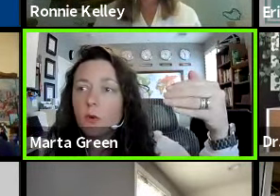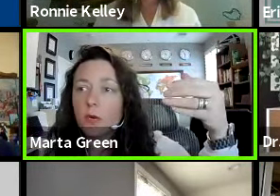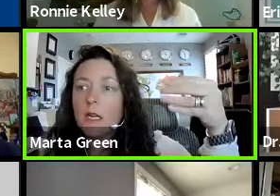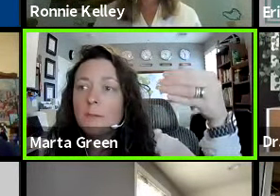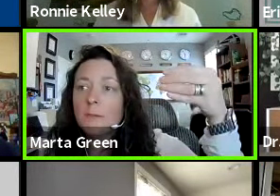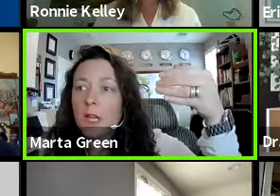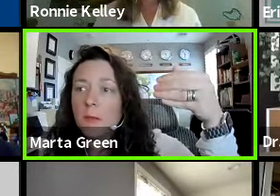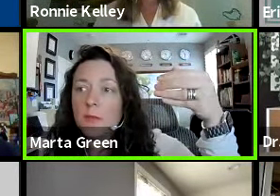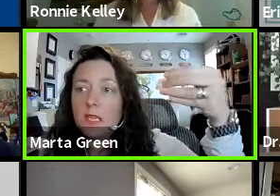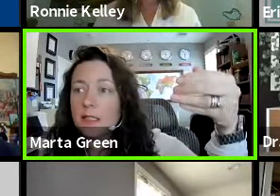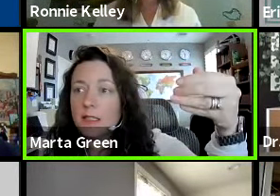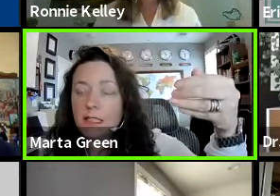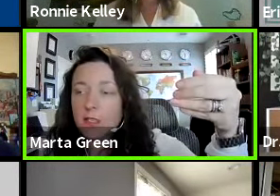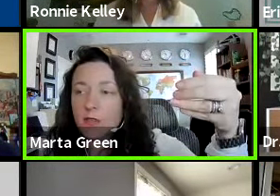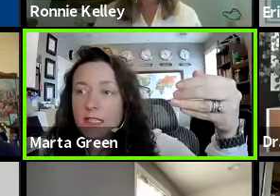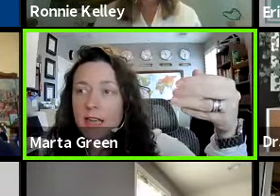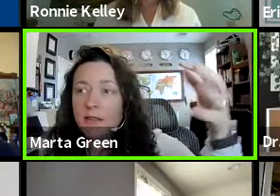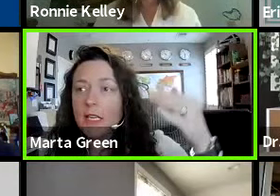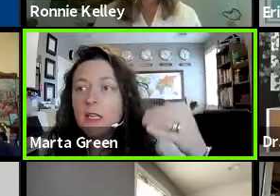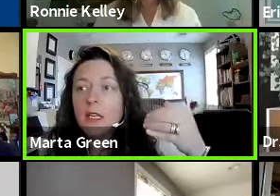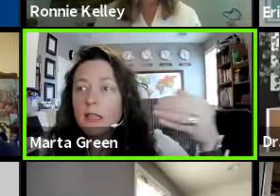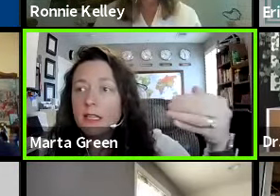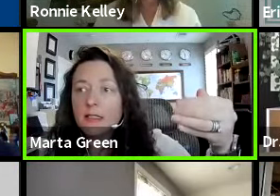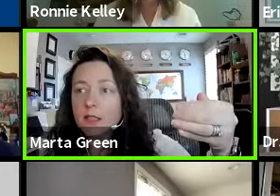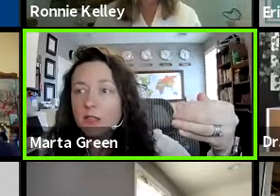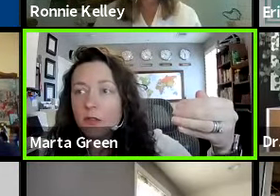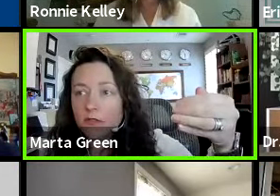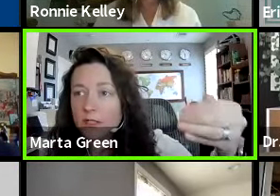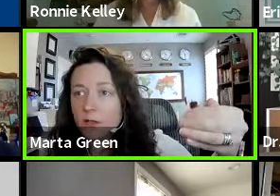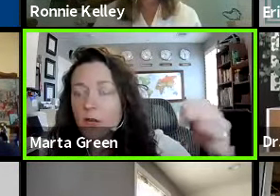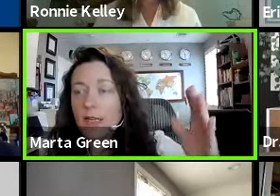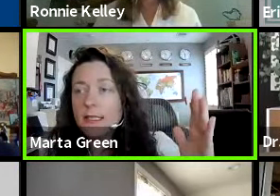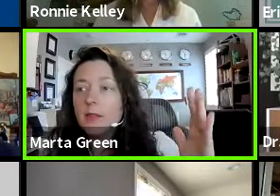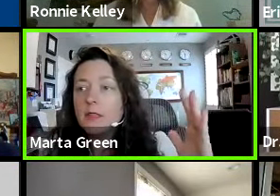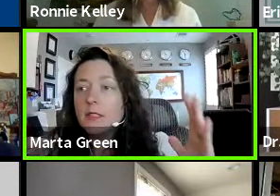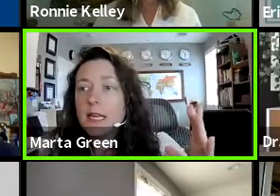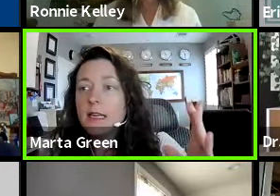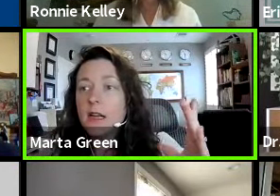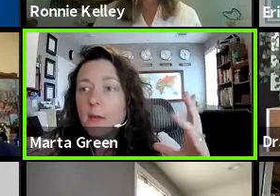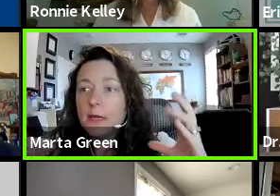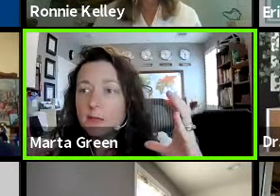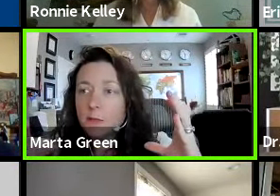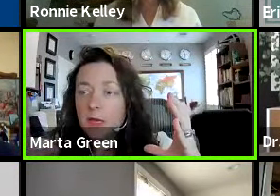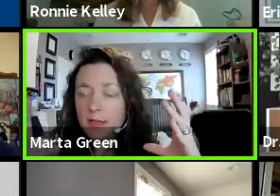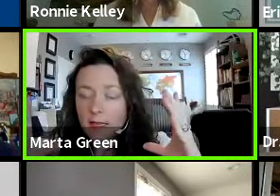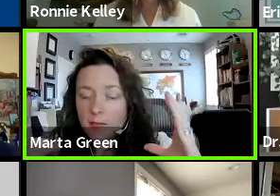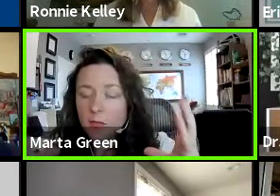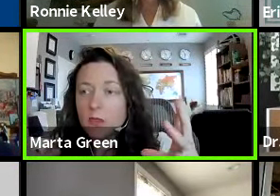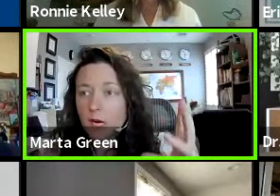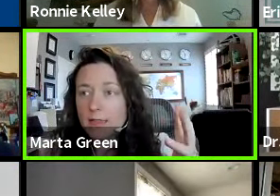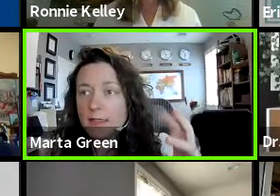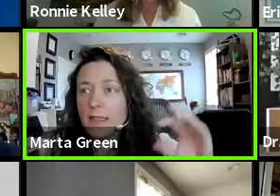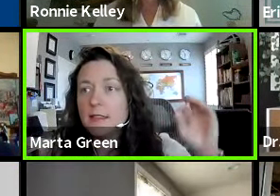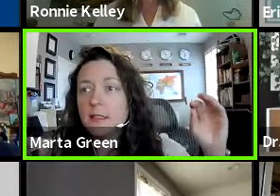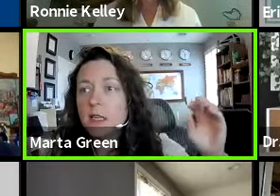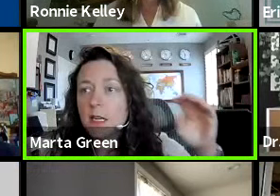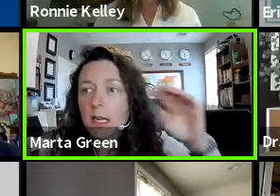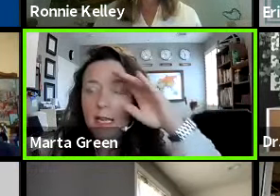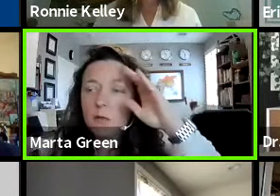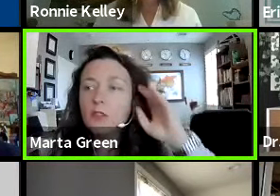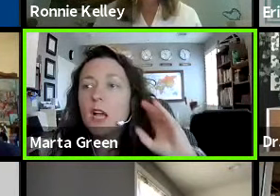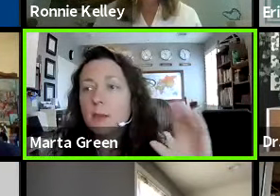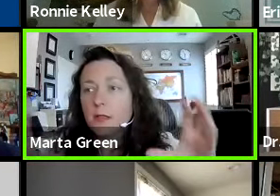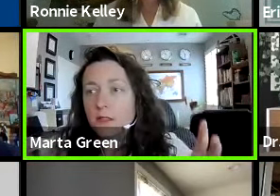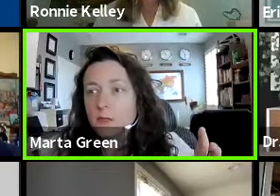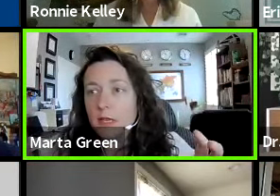to support these additional staffing, these additional physical costs, and the state has built a process,